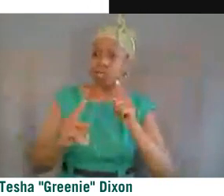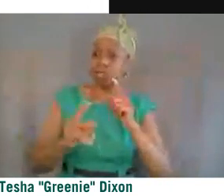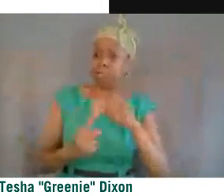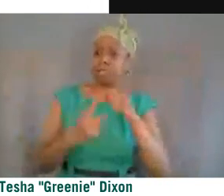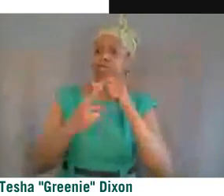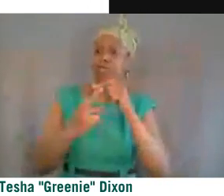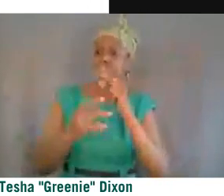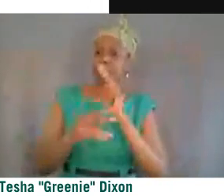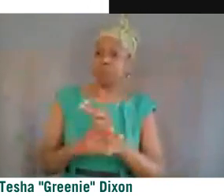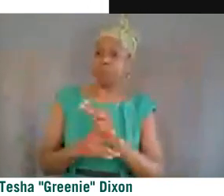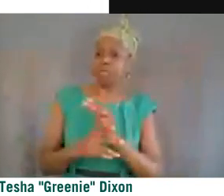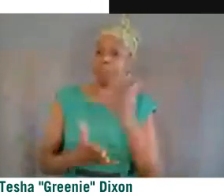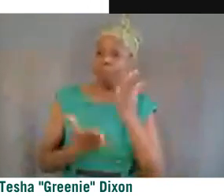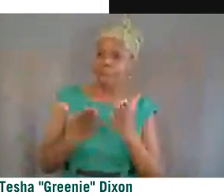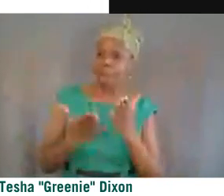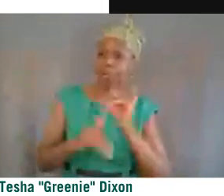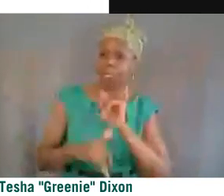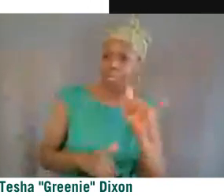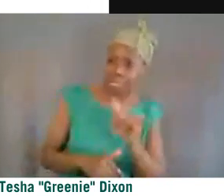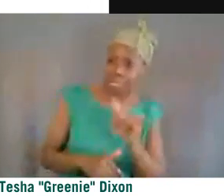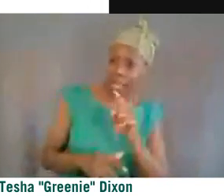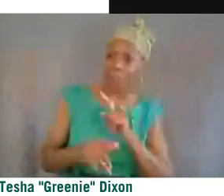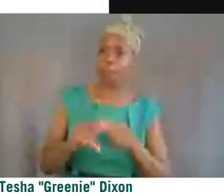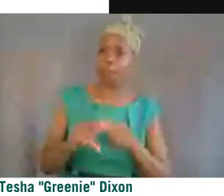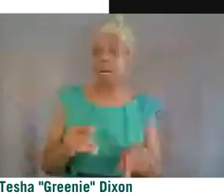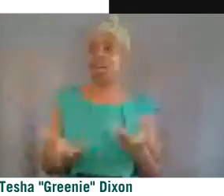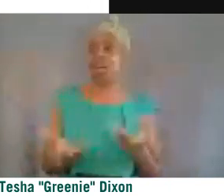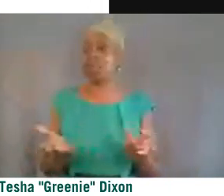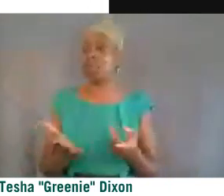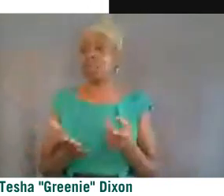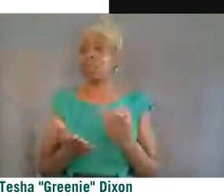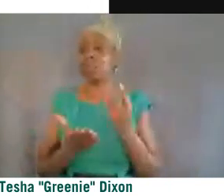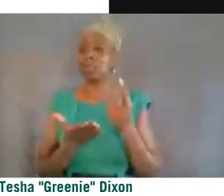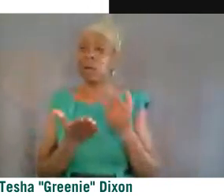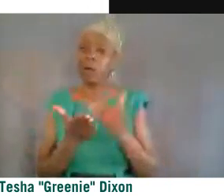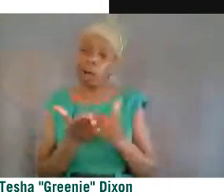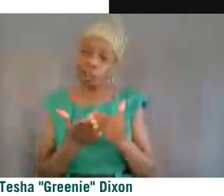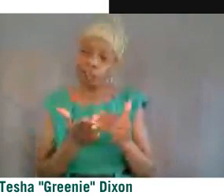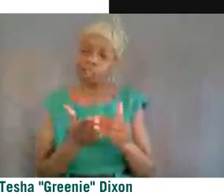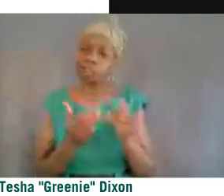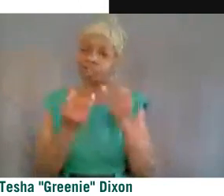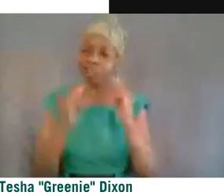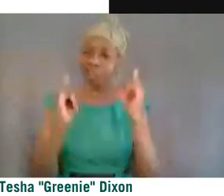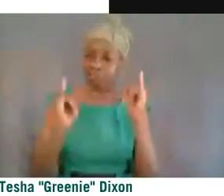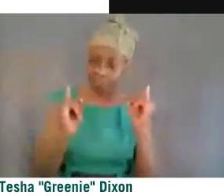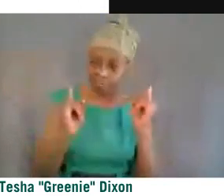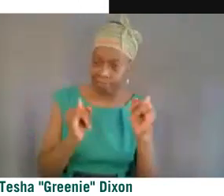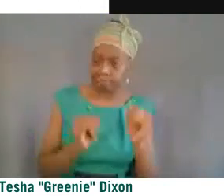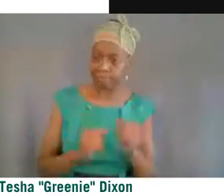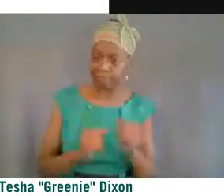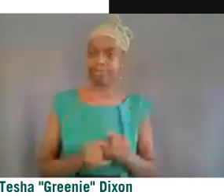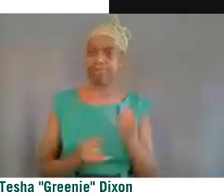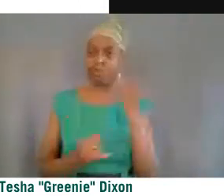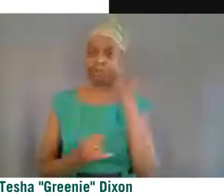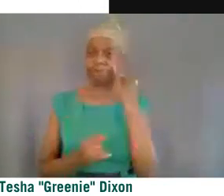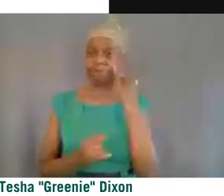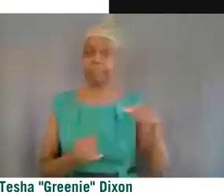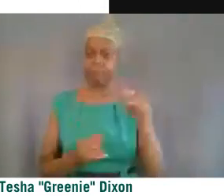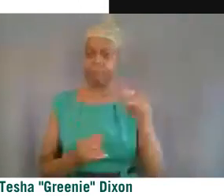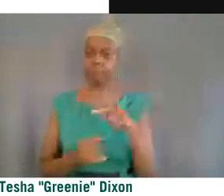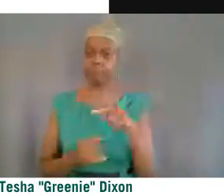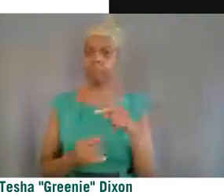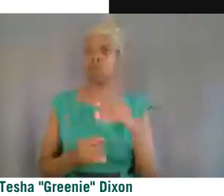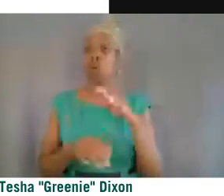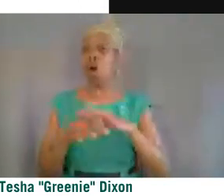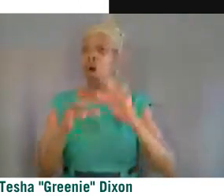ADHD, but they might be the same. Yep. It's somewhat individual. If you are on a